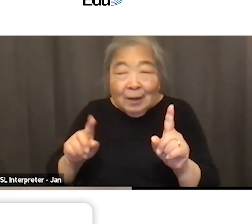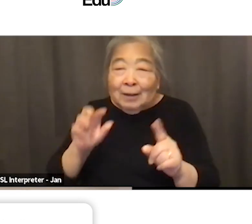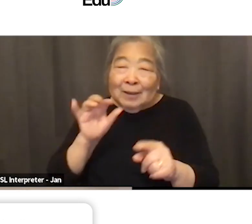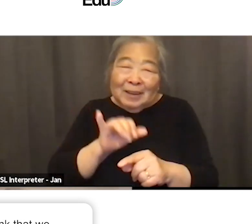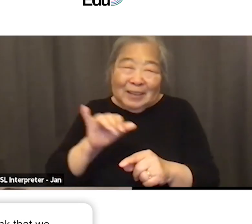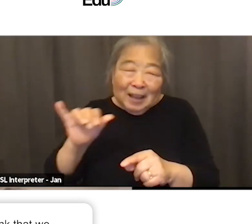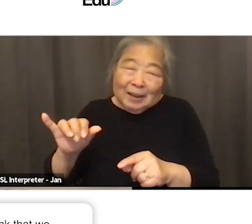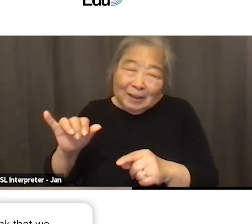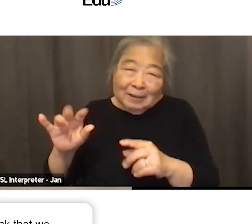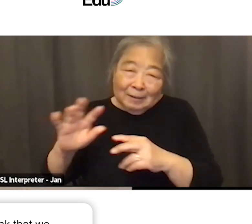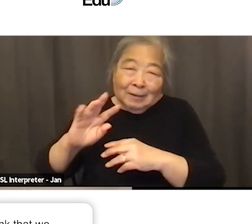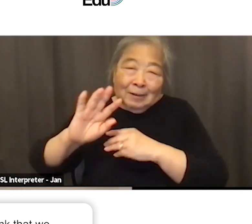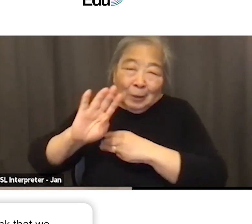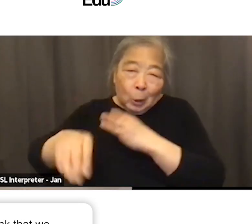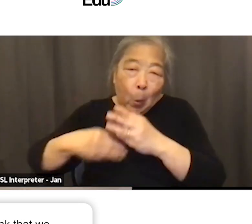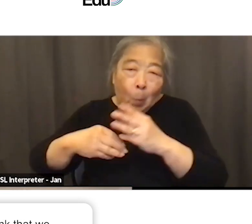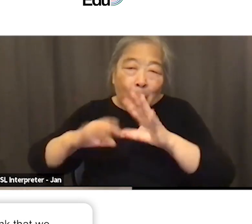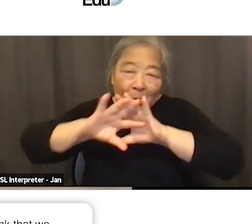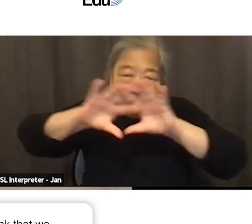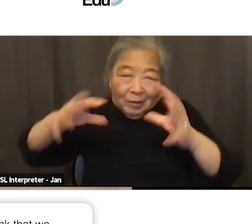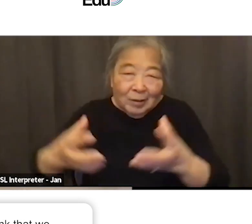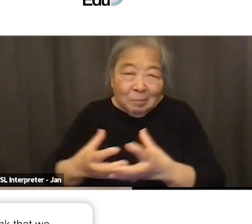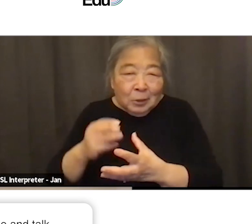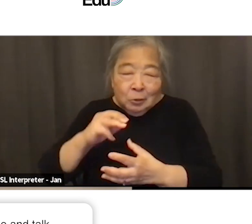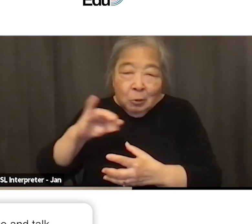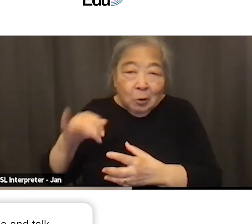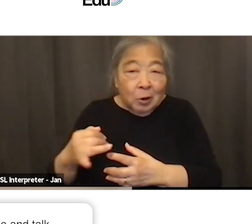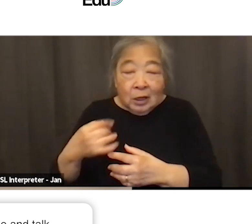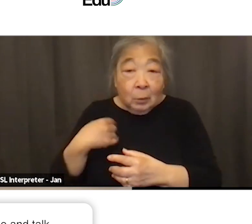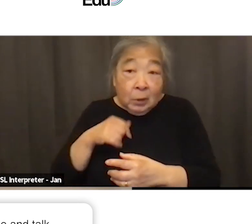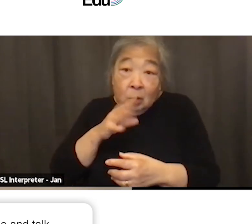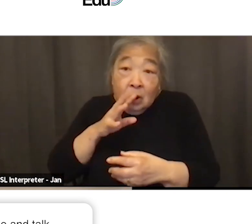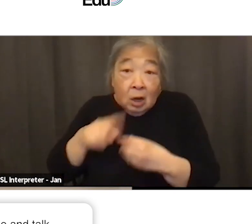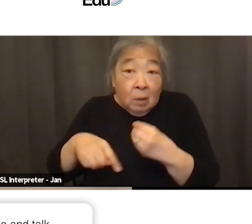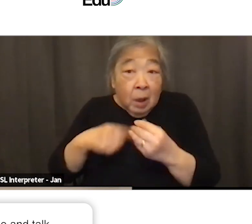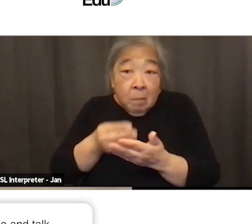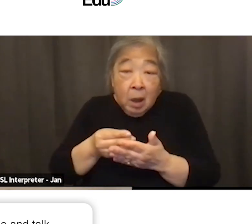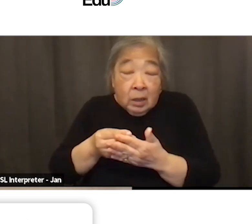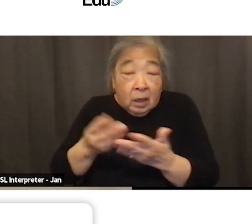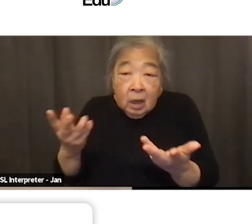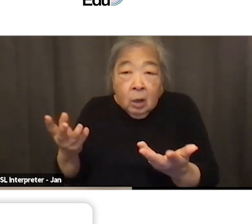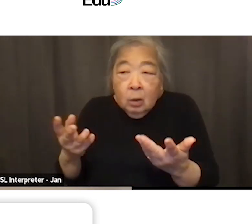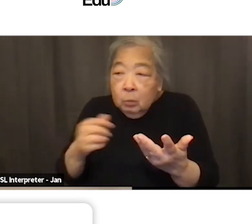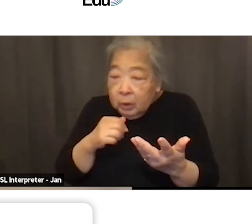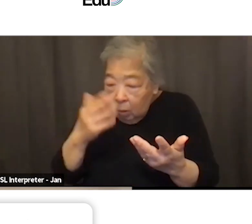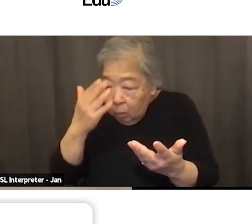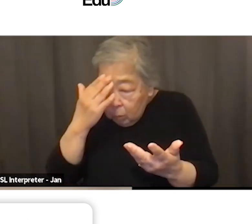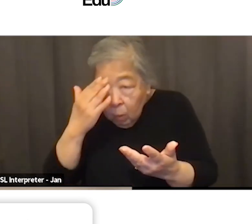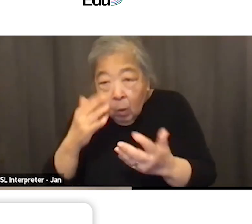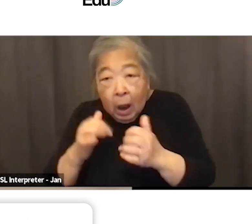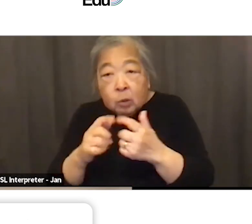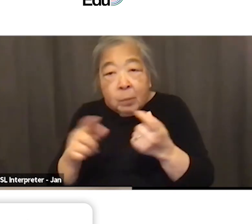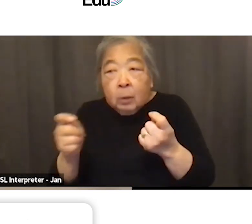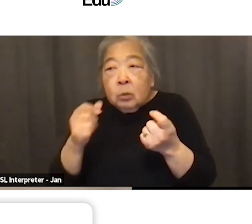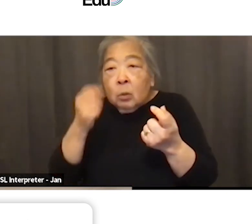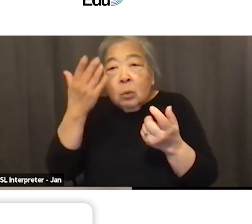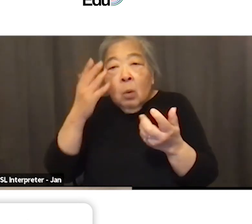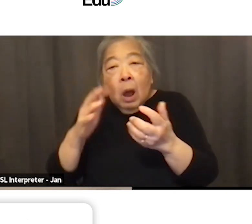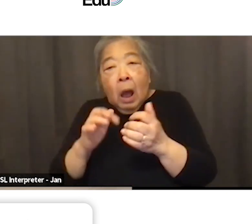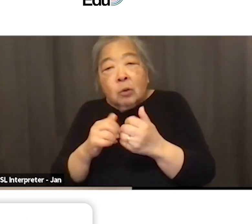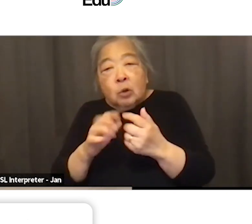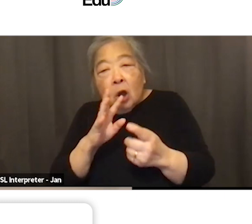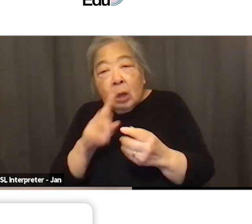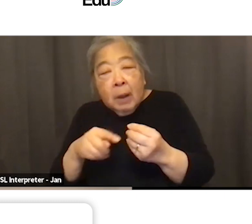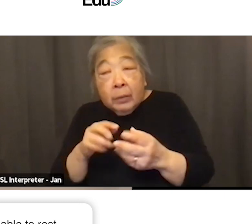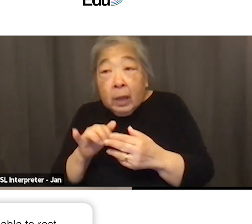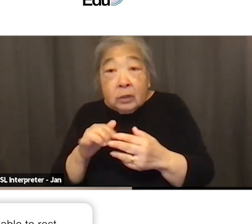global majority. And I don't think that we know how to manage and talk about that stuff. So in that, I was texting you